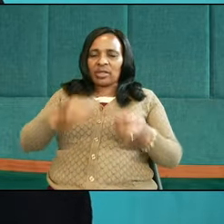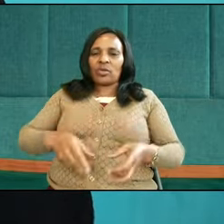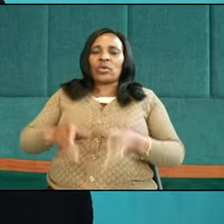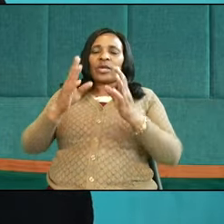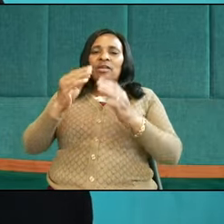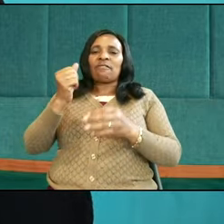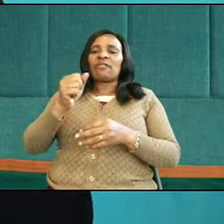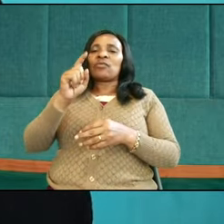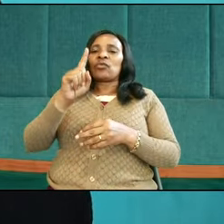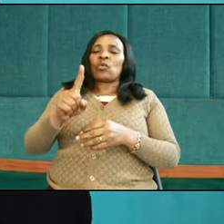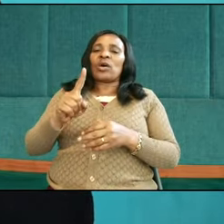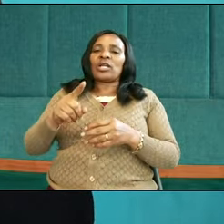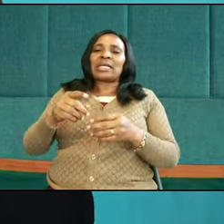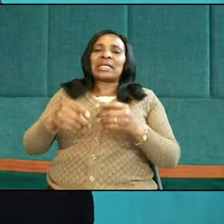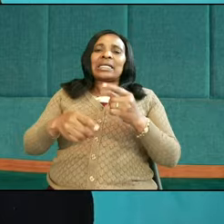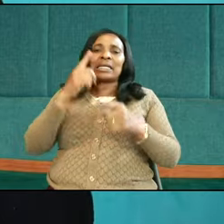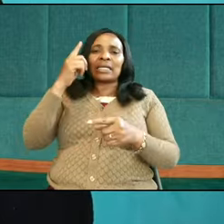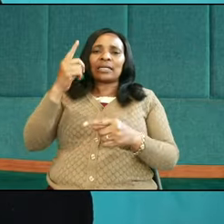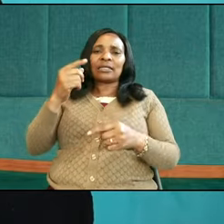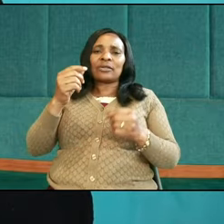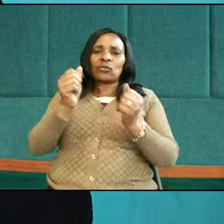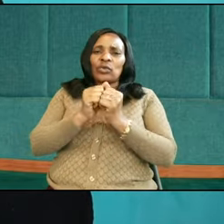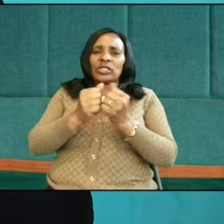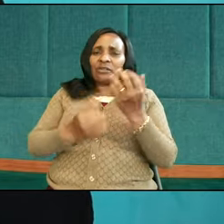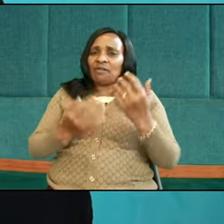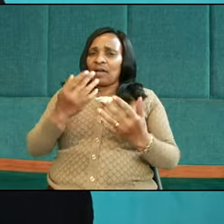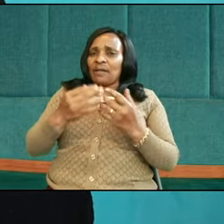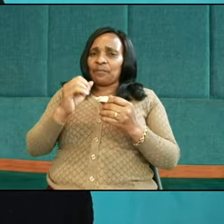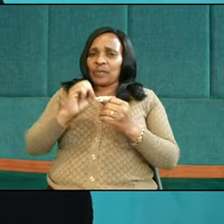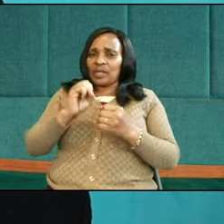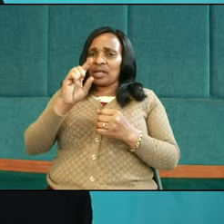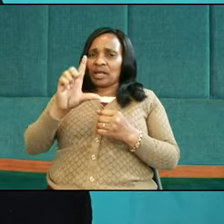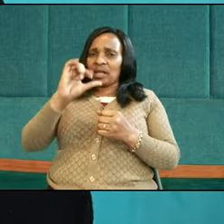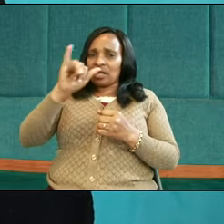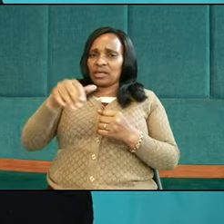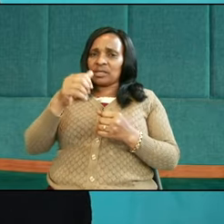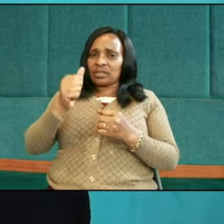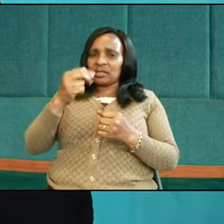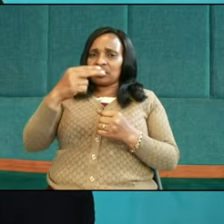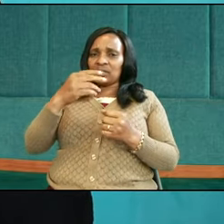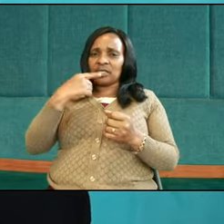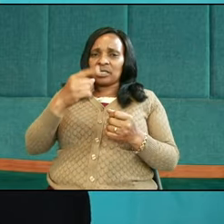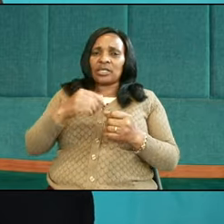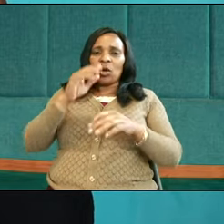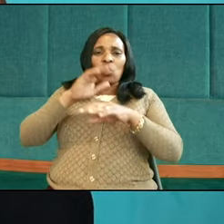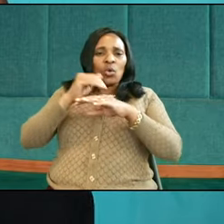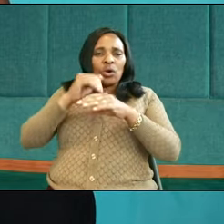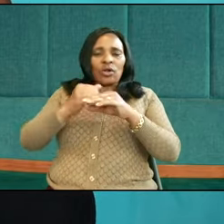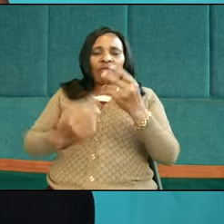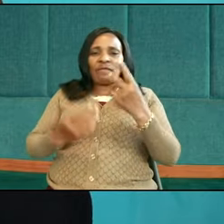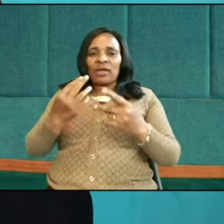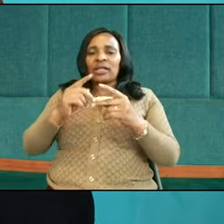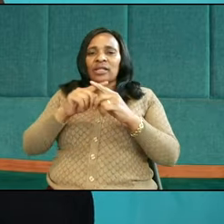51 men struck down at once with fire. Elijah says, I guarantee you I can call fire and fire will come.